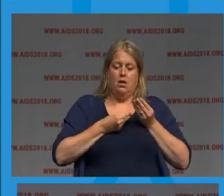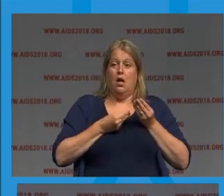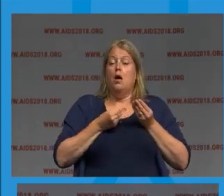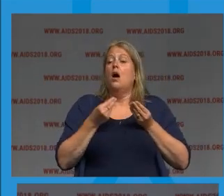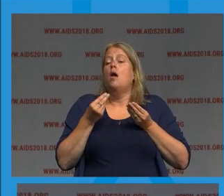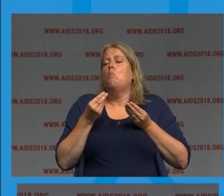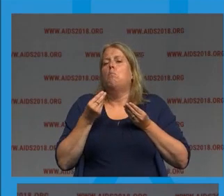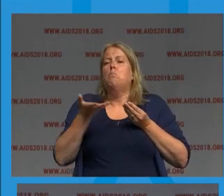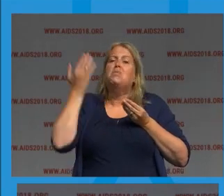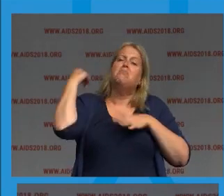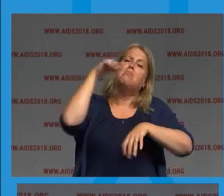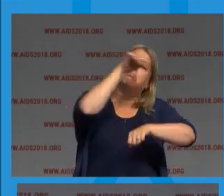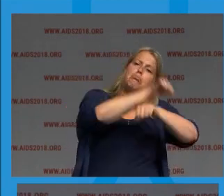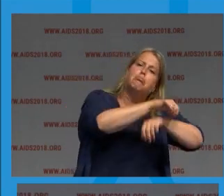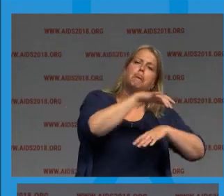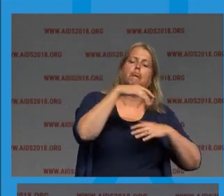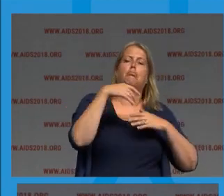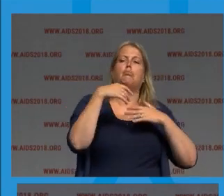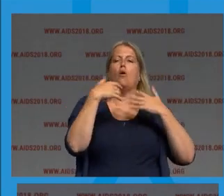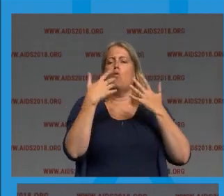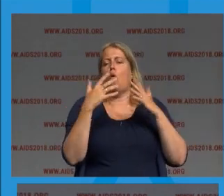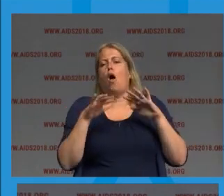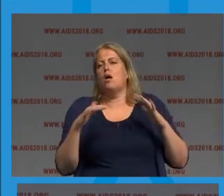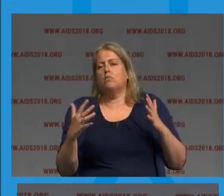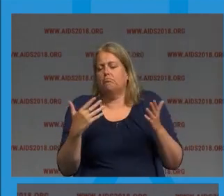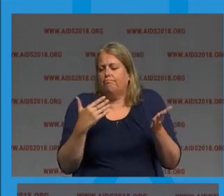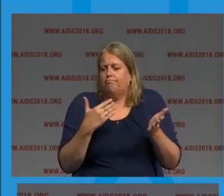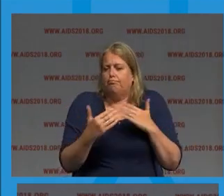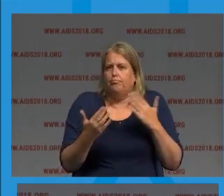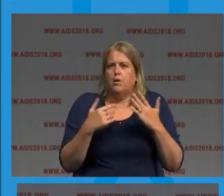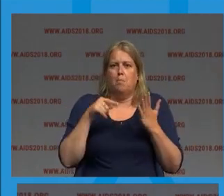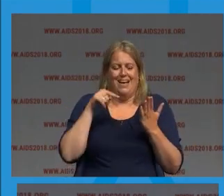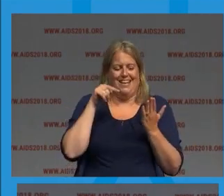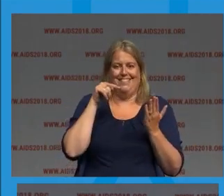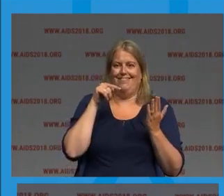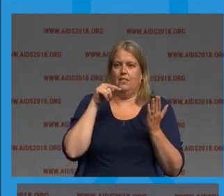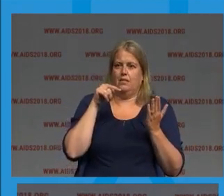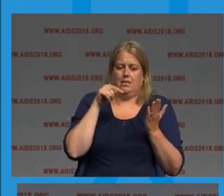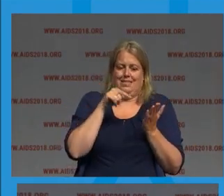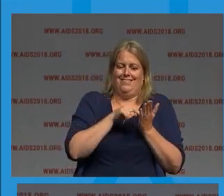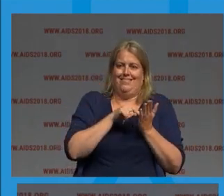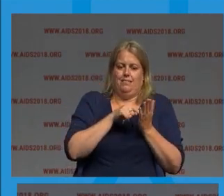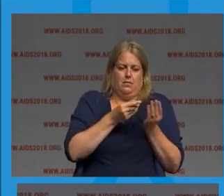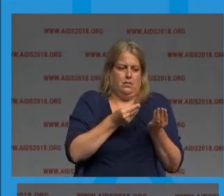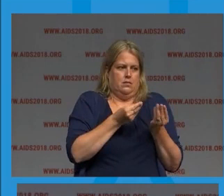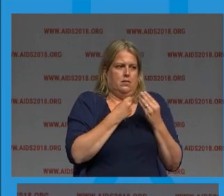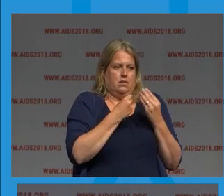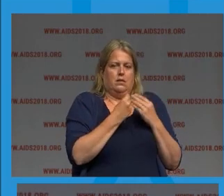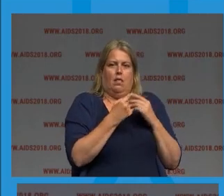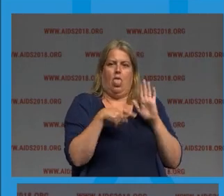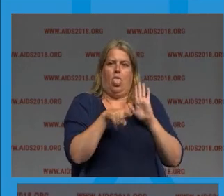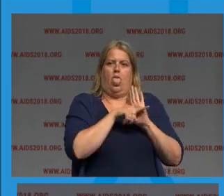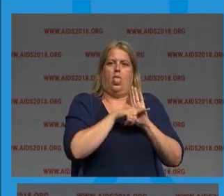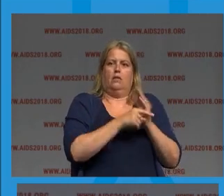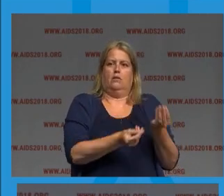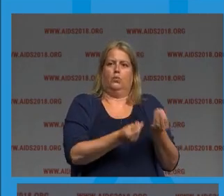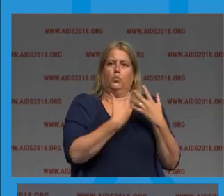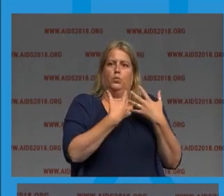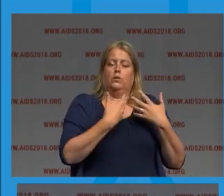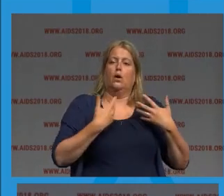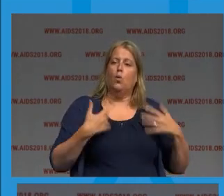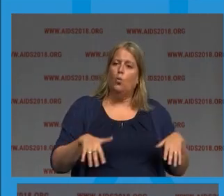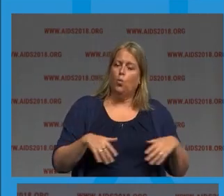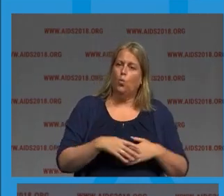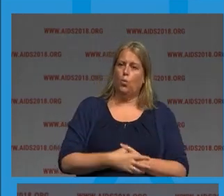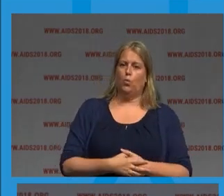or someone who is formerly incarcerated, those things can have a negative stigma to them, and a